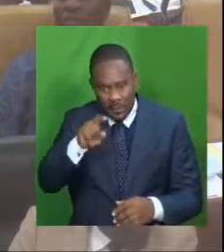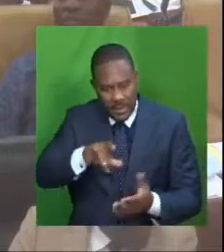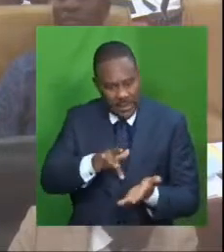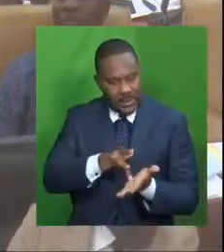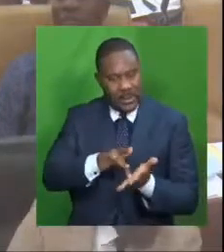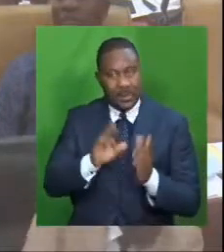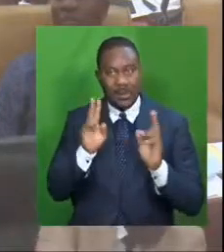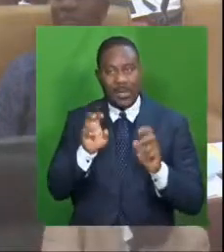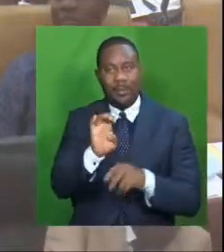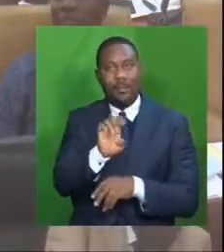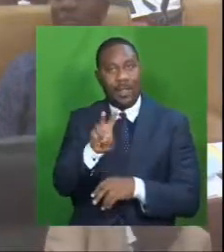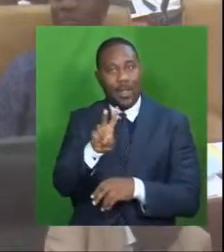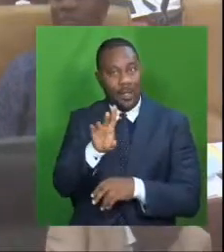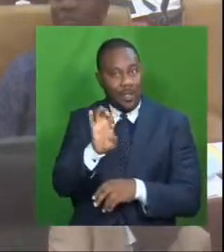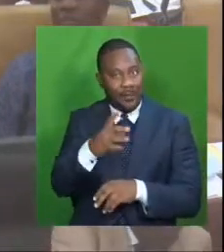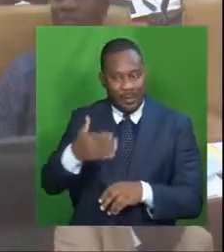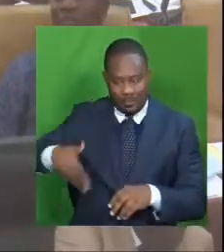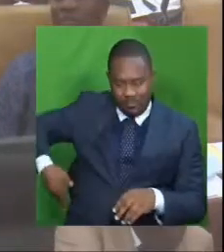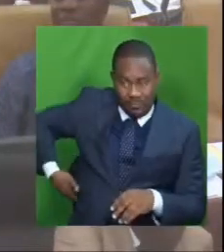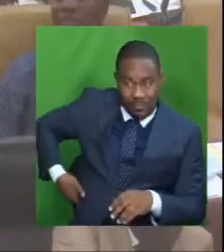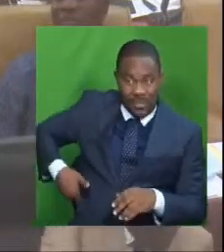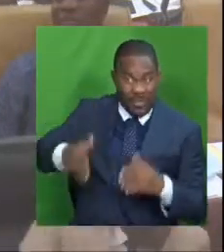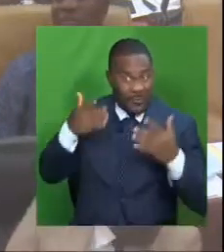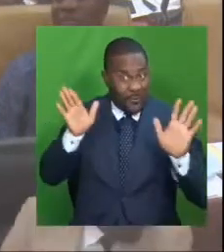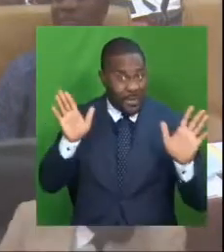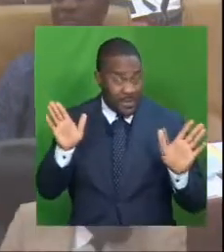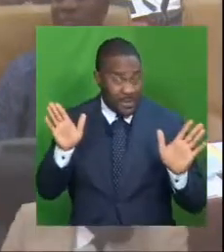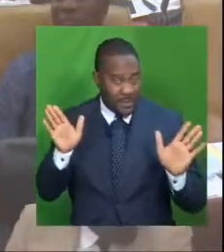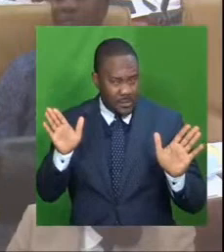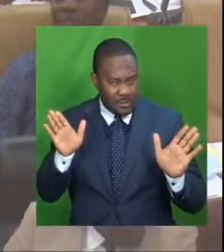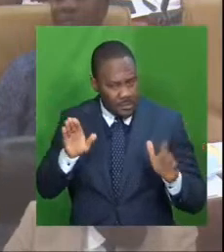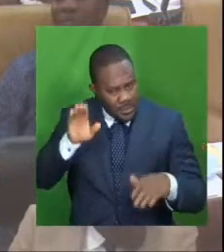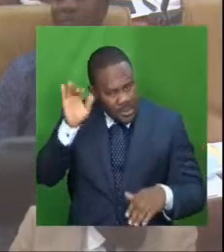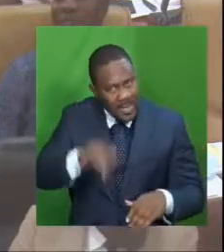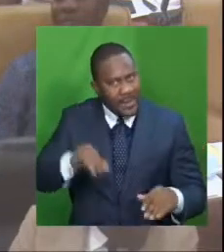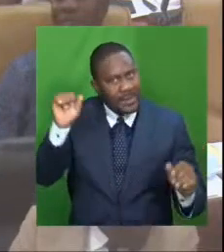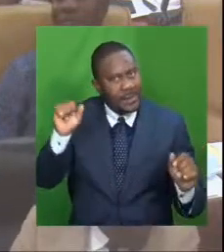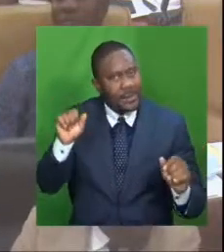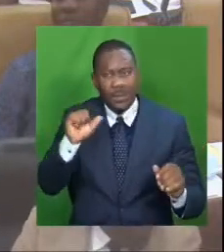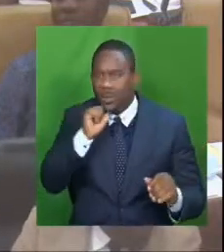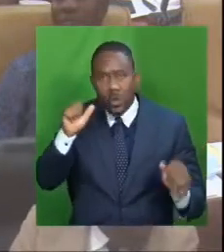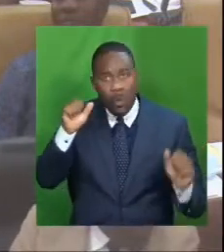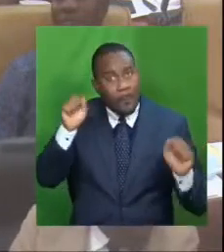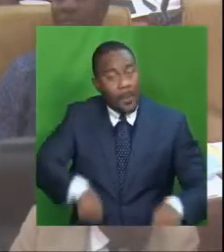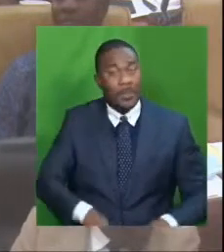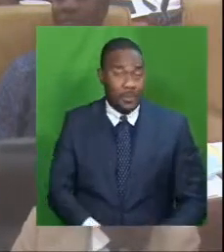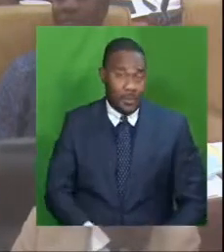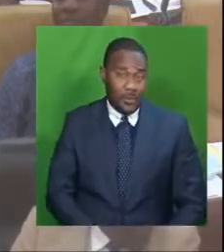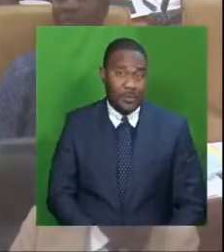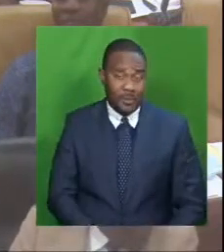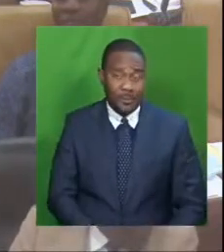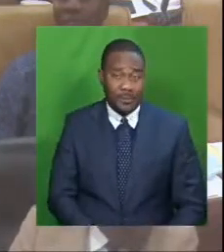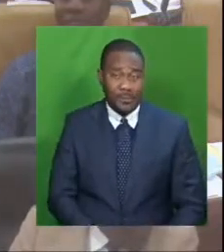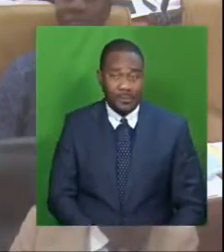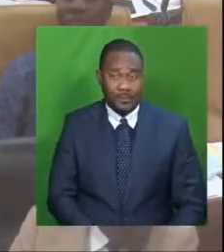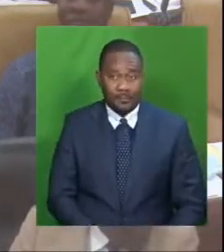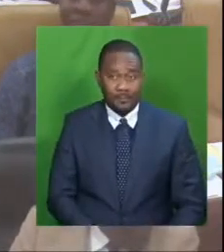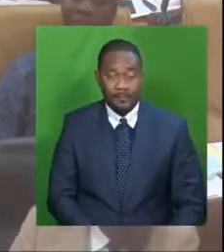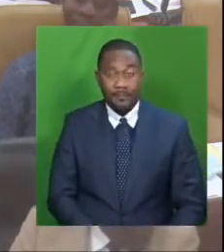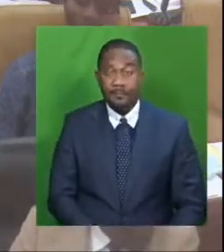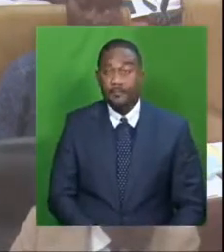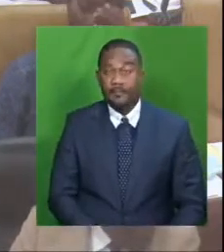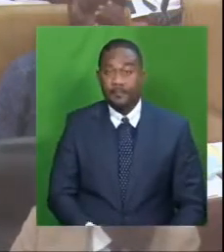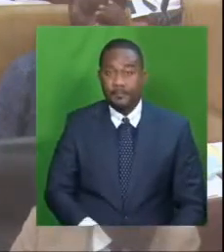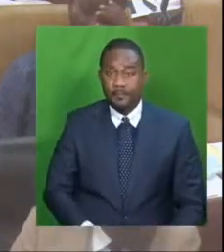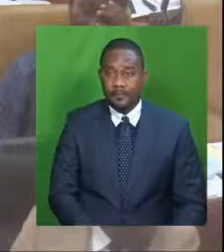problem. Mr. Speaker, that cannot be the case. That cannot be the case. Mr. Speaker, growing up, there